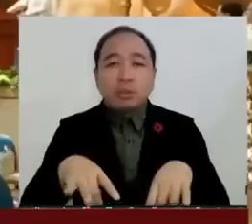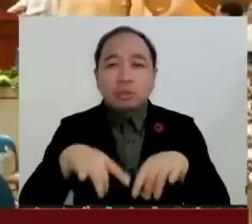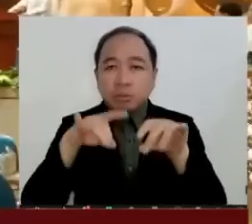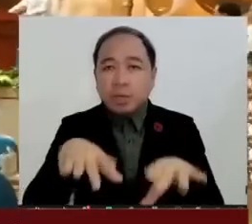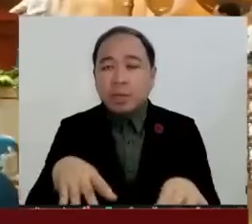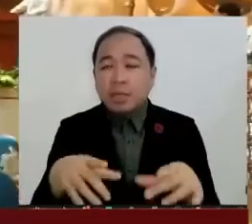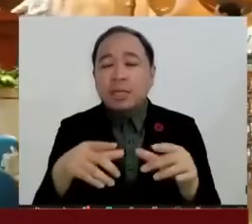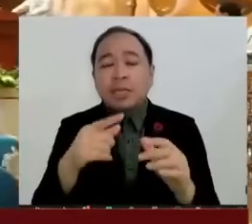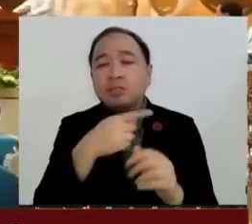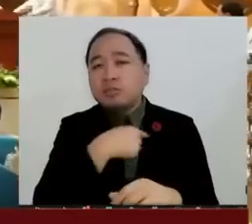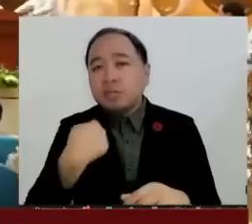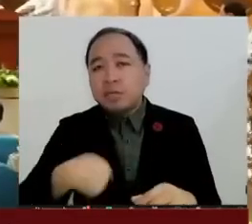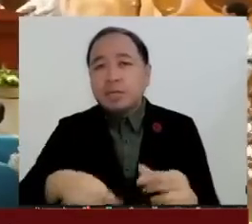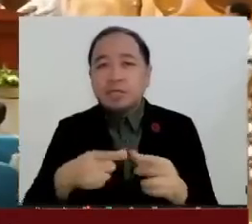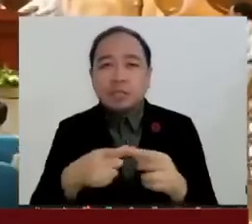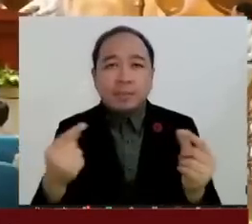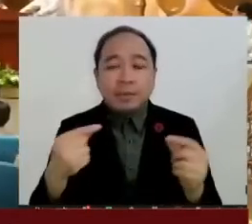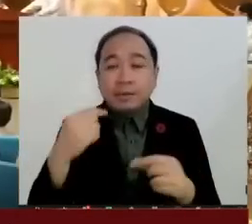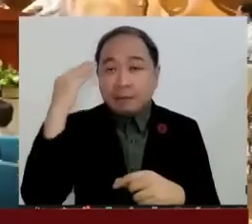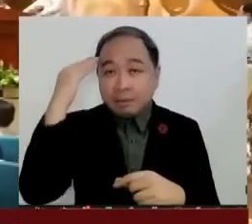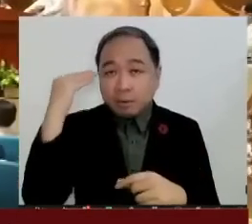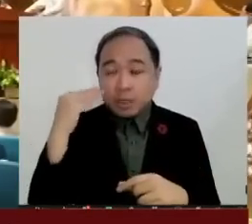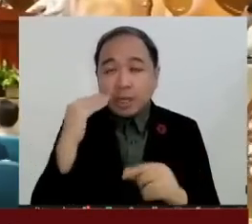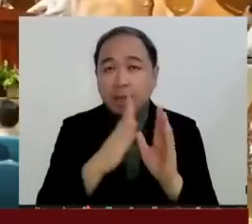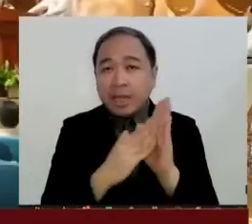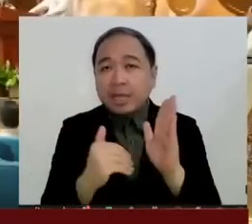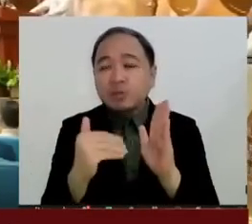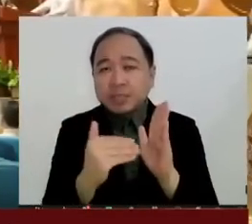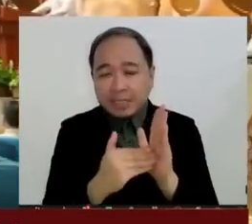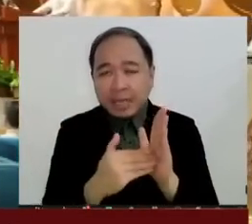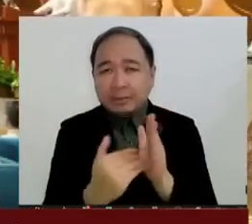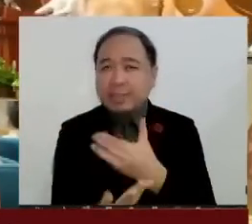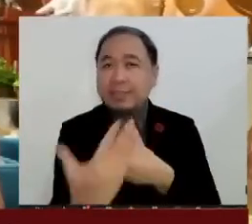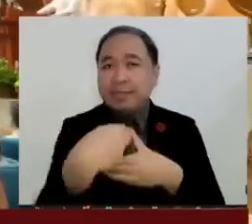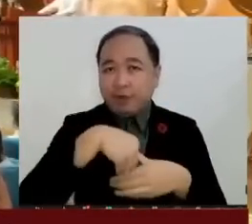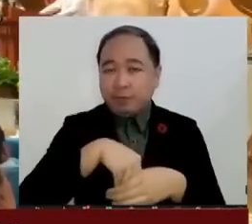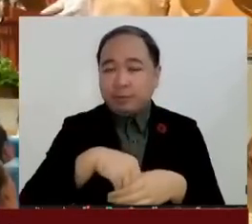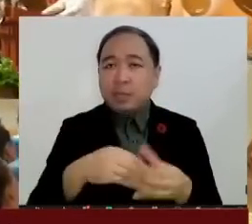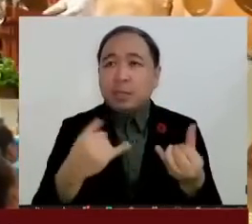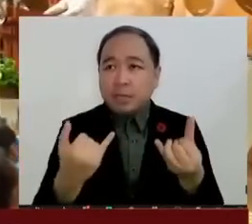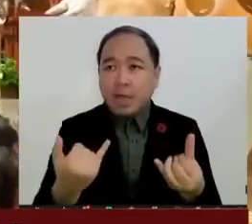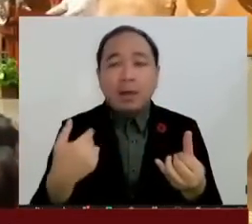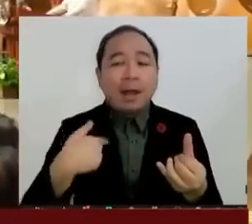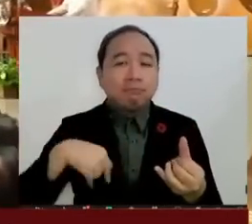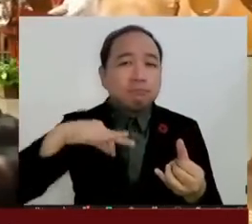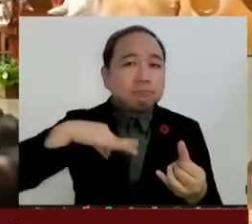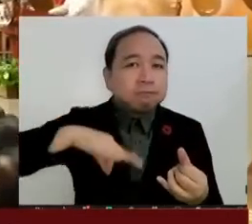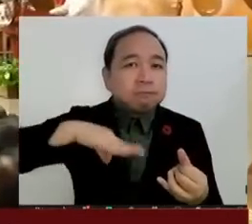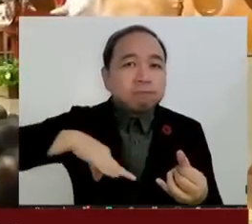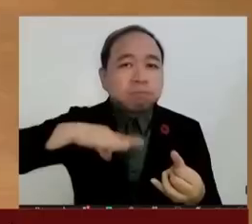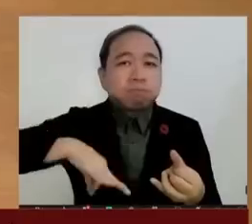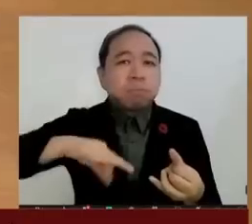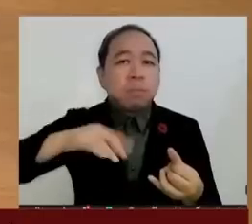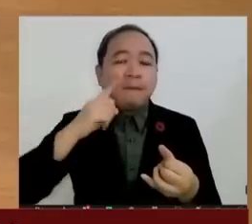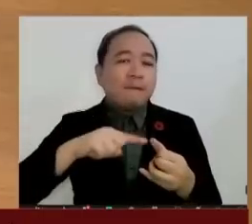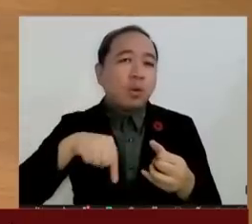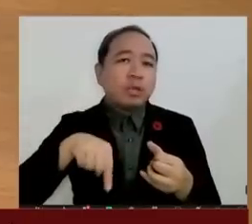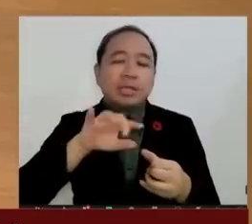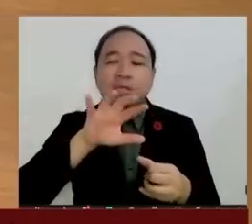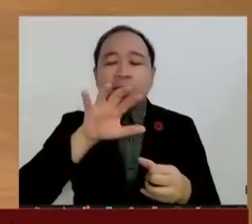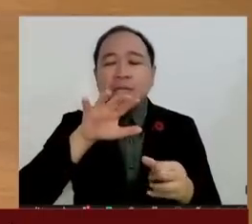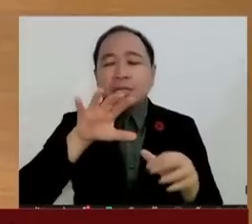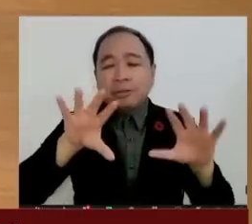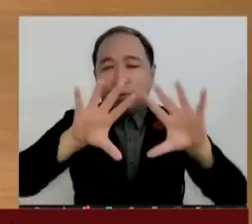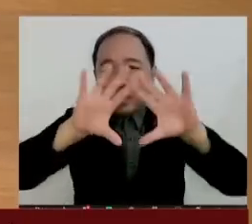Japan, Korea, and New Zealand. We can now have competitive access to a regional market that